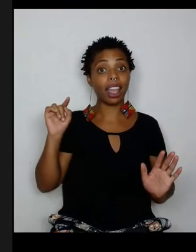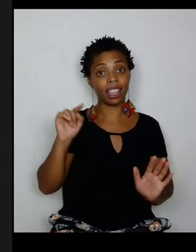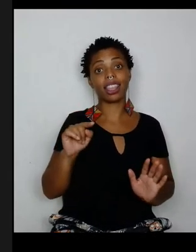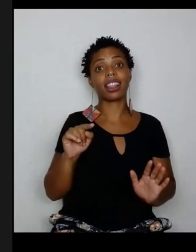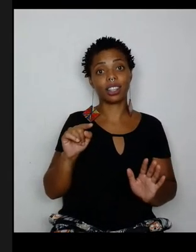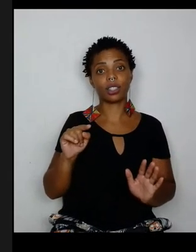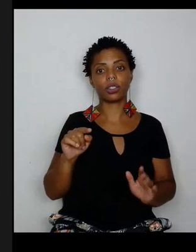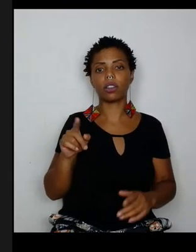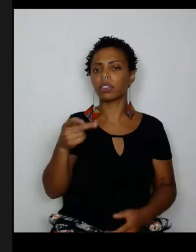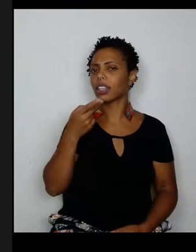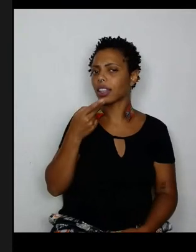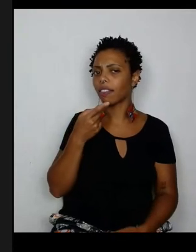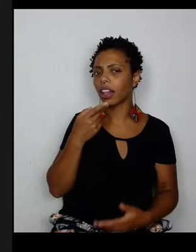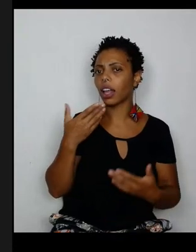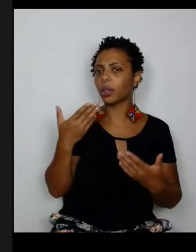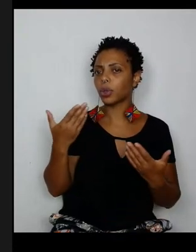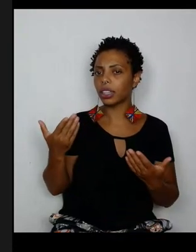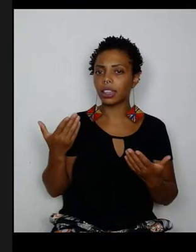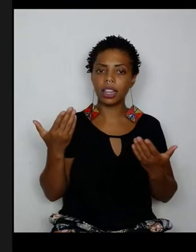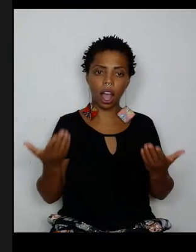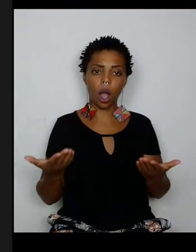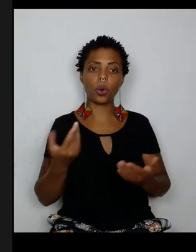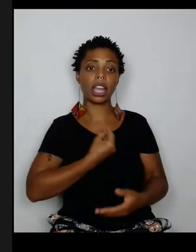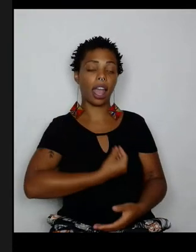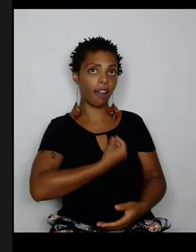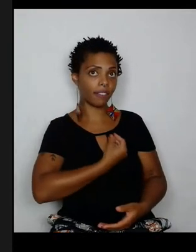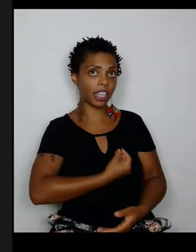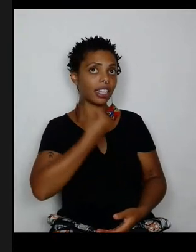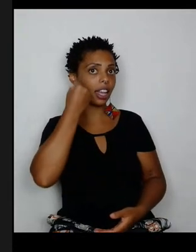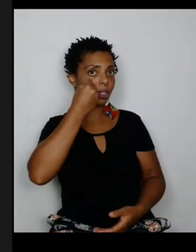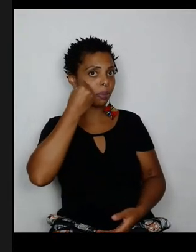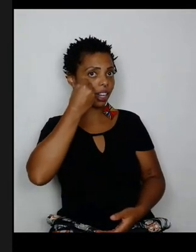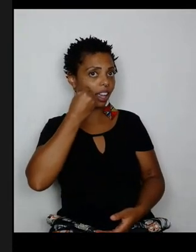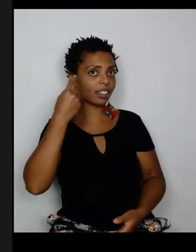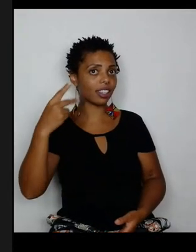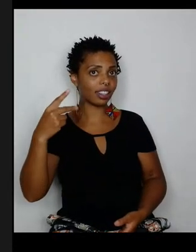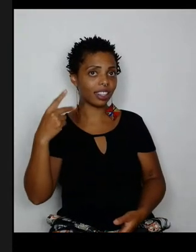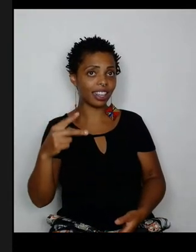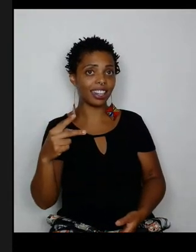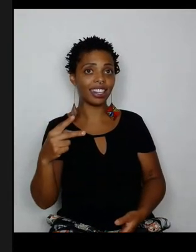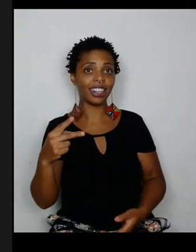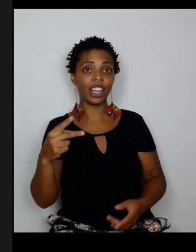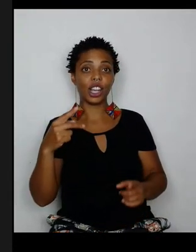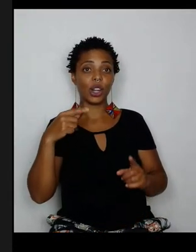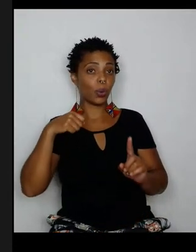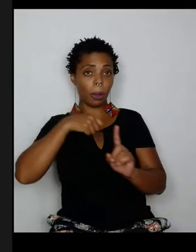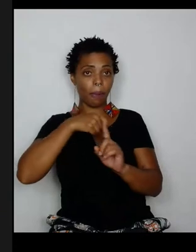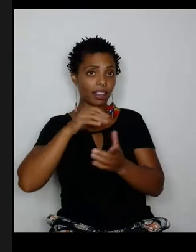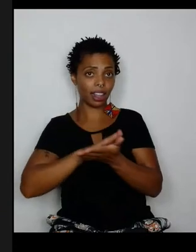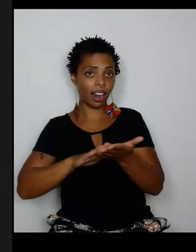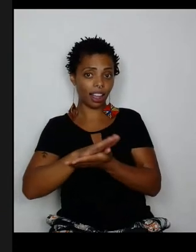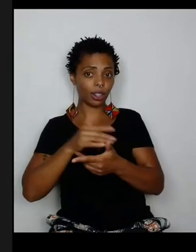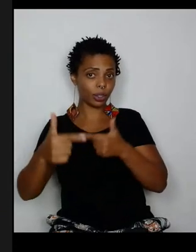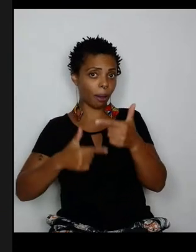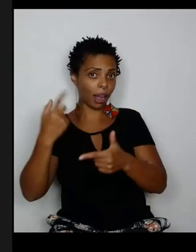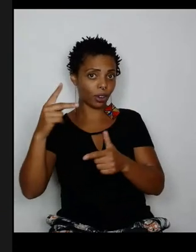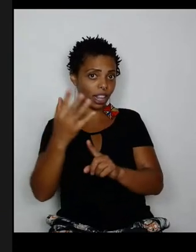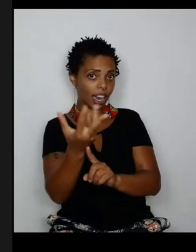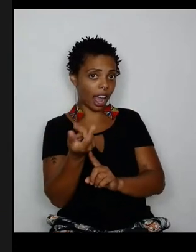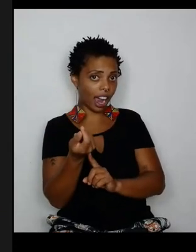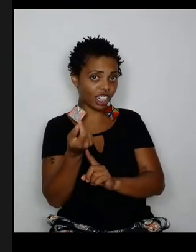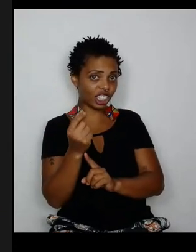experiences have no impact on what and how he paints can you really separate the the life and the art so